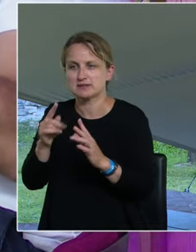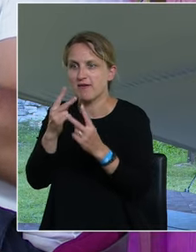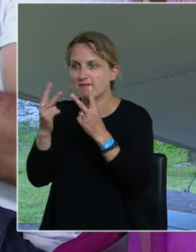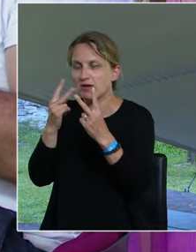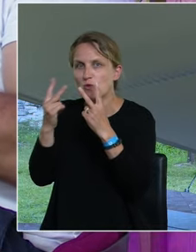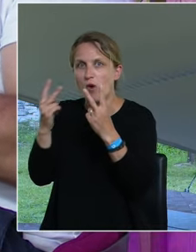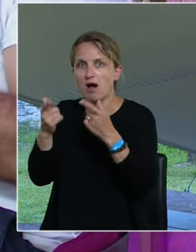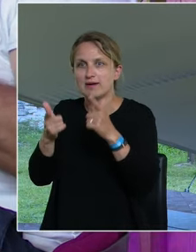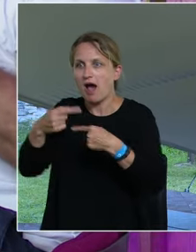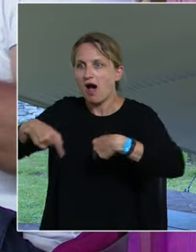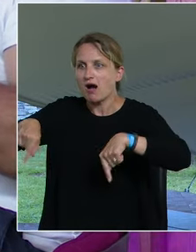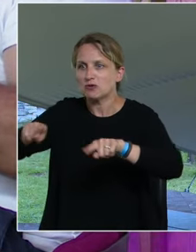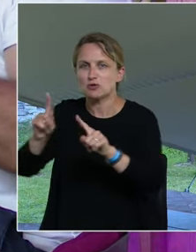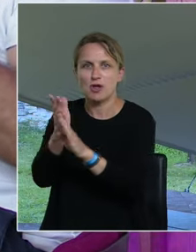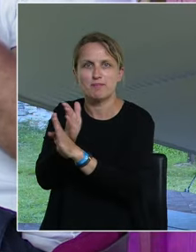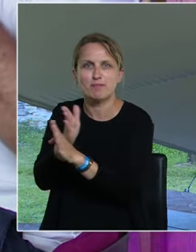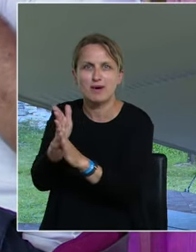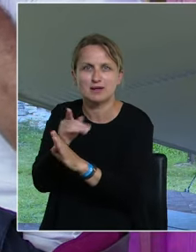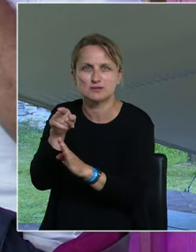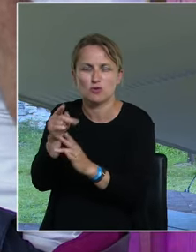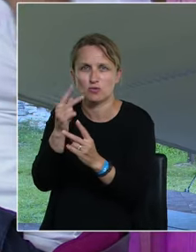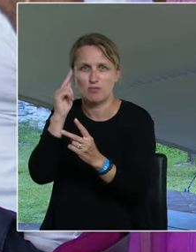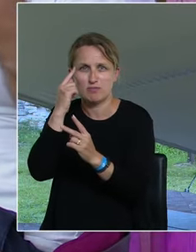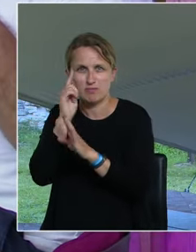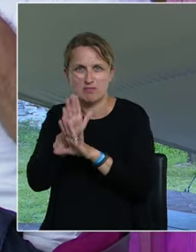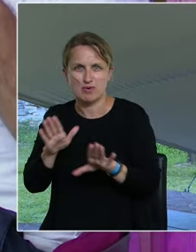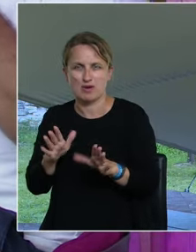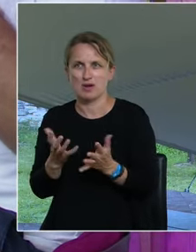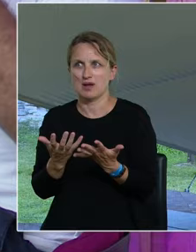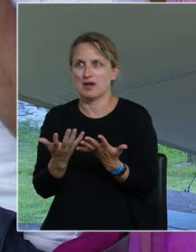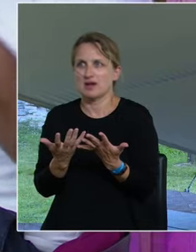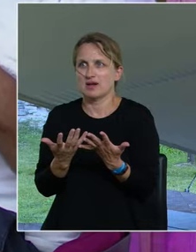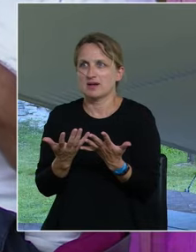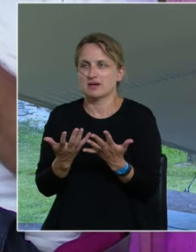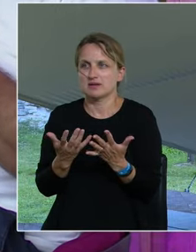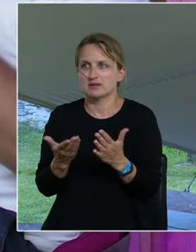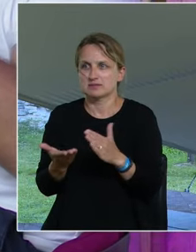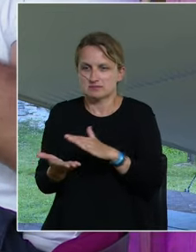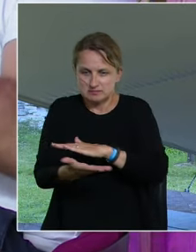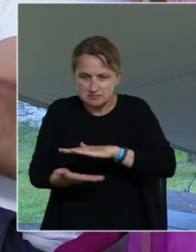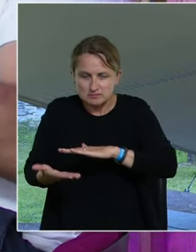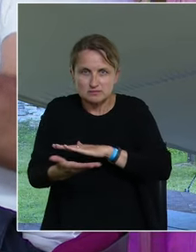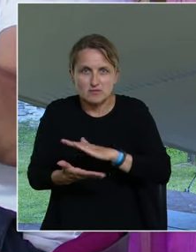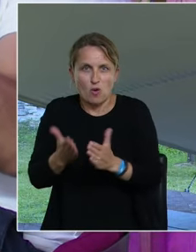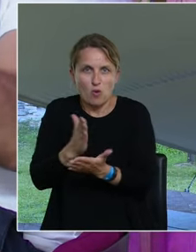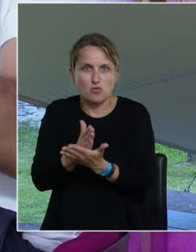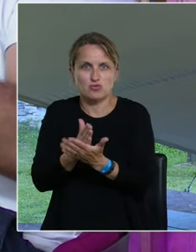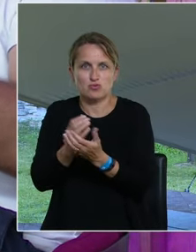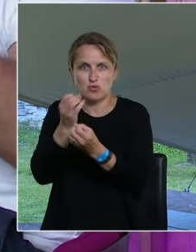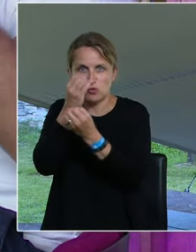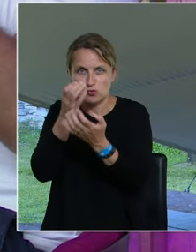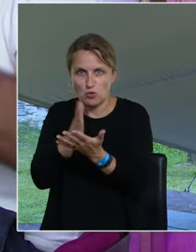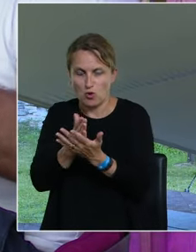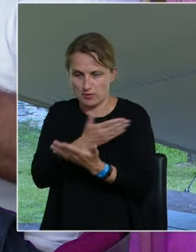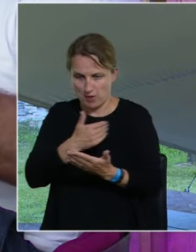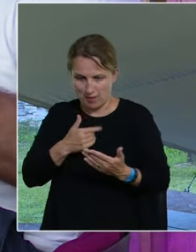two things that are needed is, one is, as I said, you know, the funding, which is inevitable because we are physical beings,